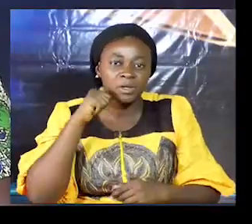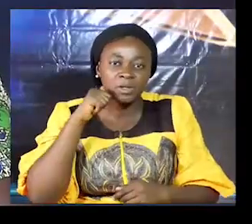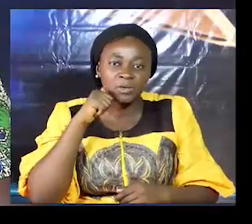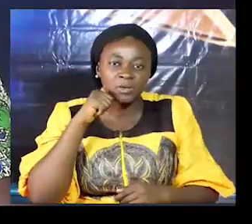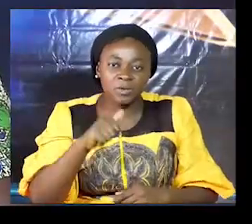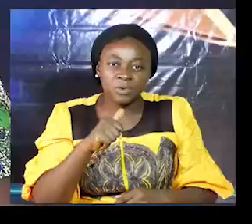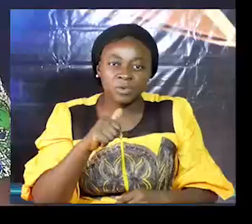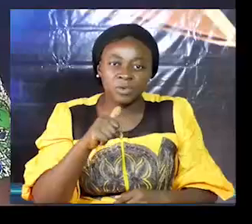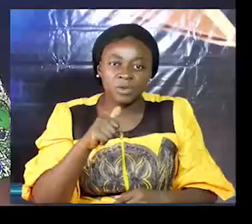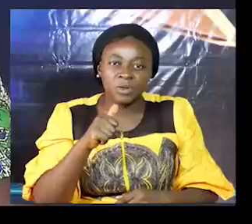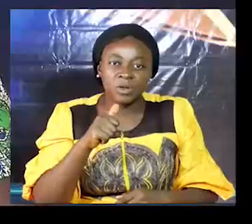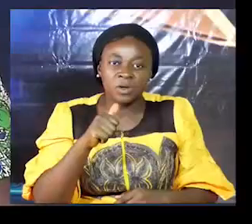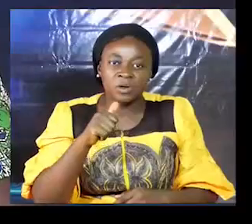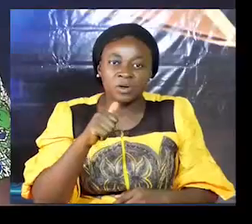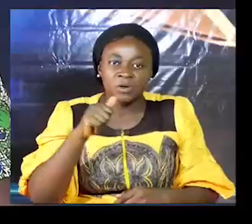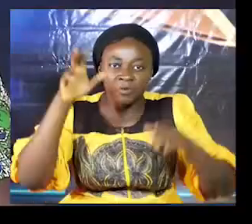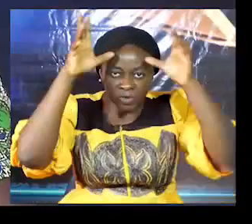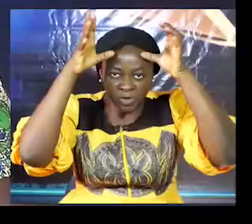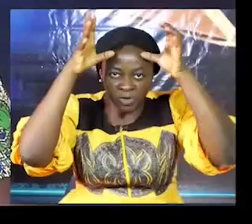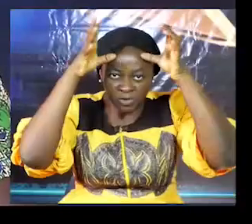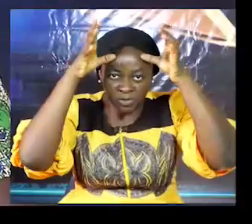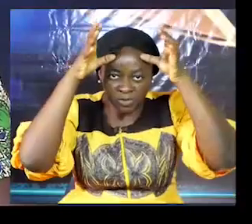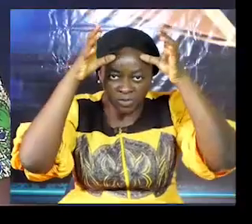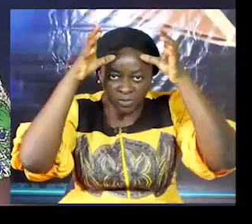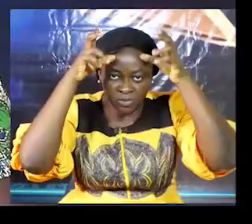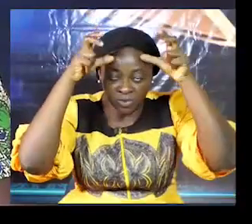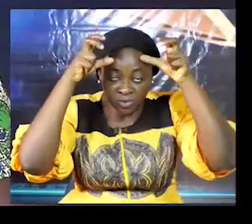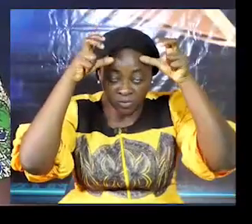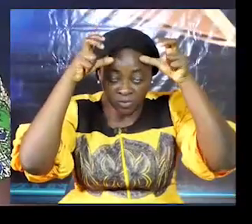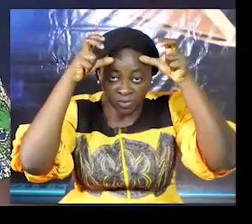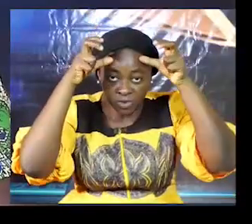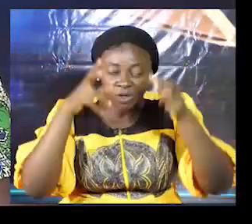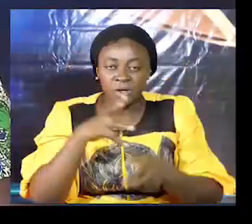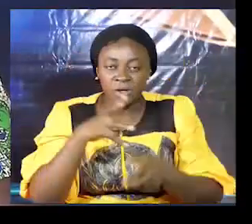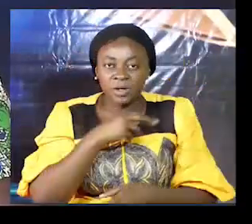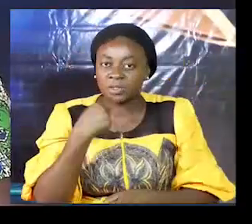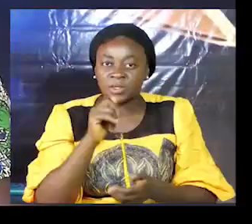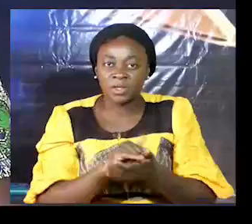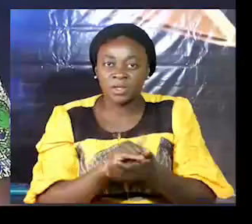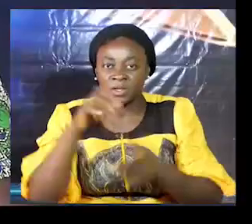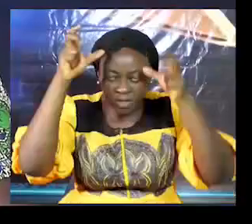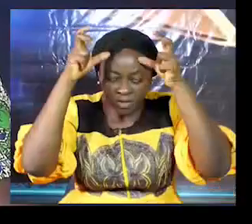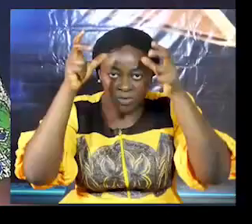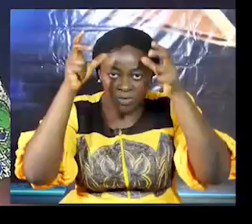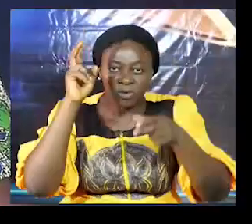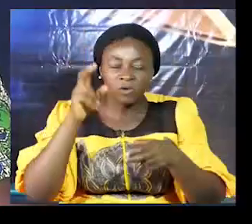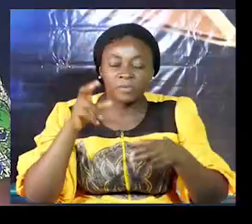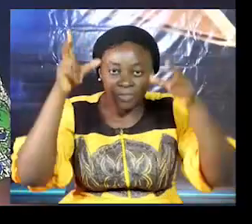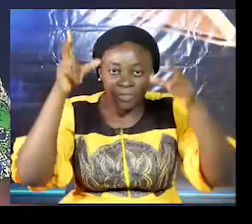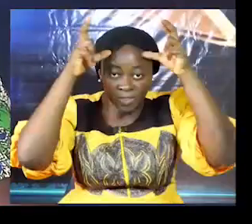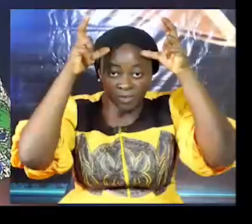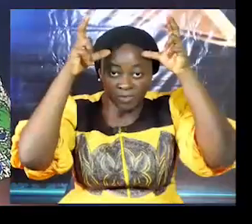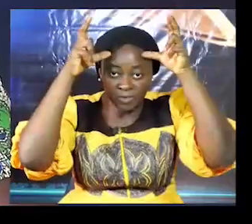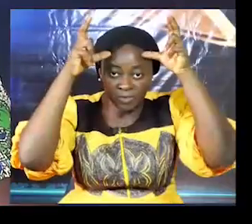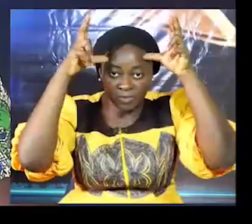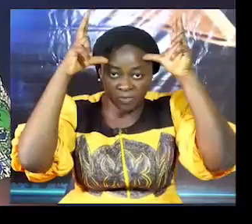be devising things and causing trouble for your marriage. Look at a wonderful man of God, Samson. He died young, having no